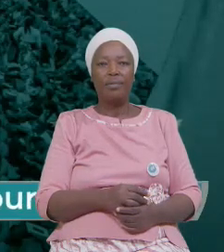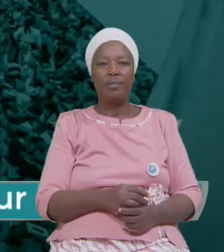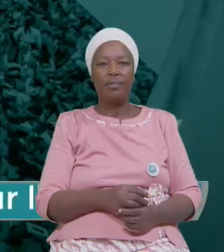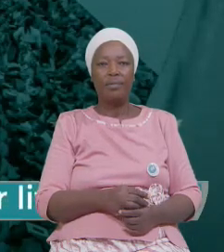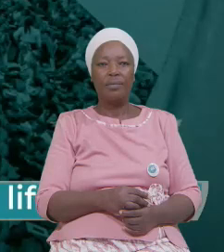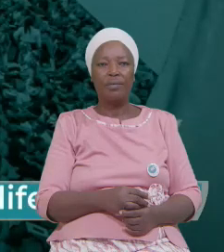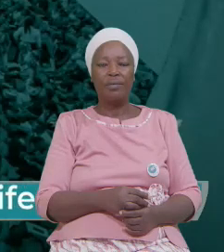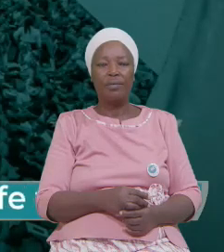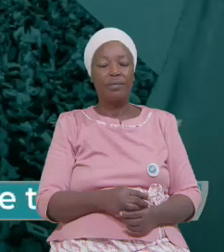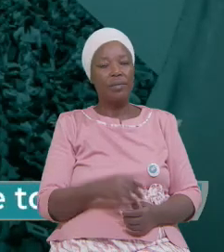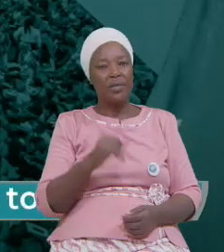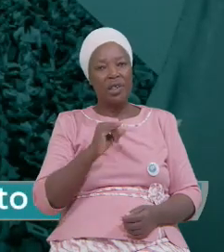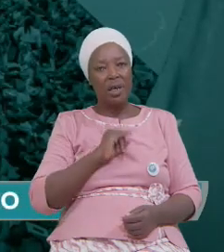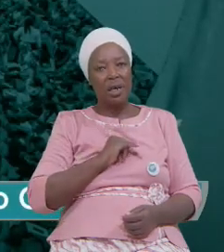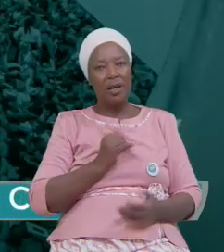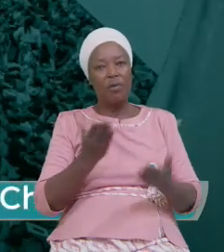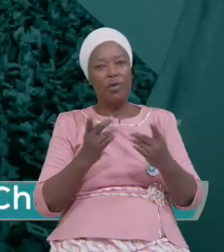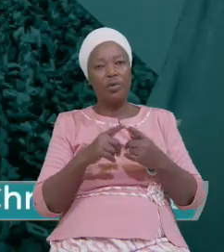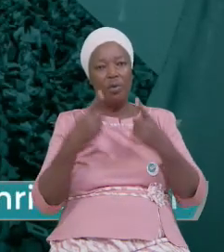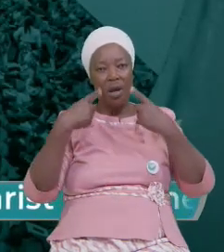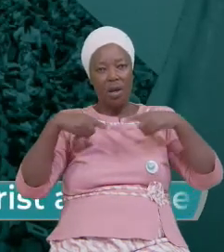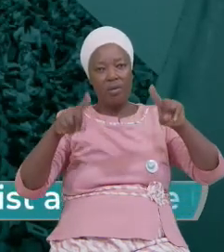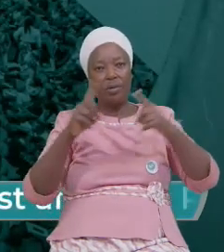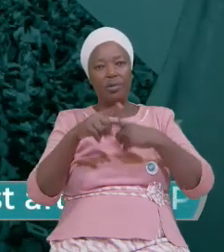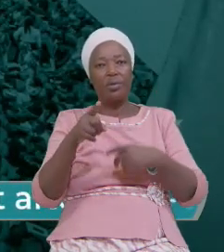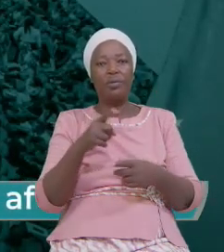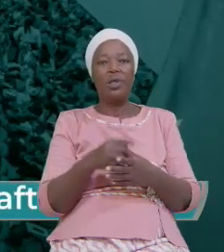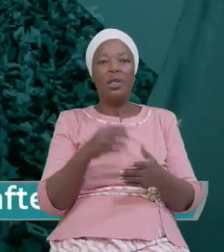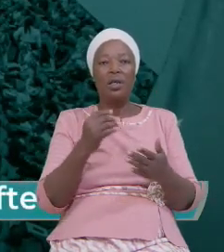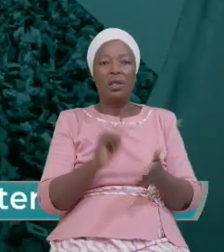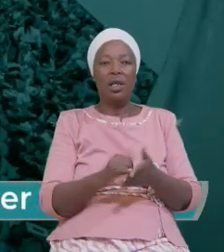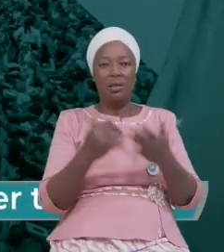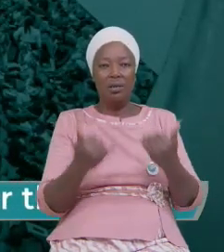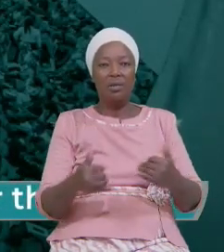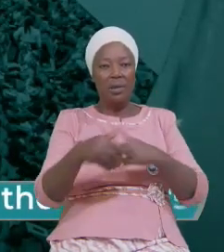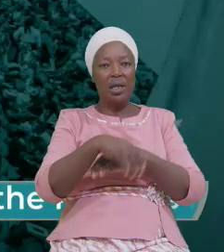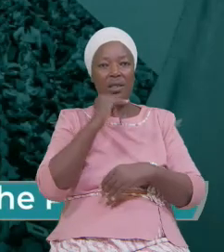I want to announce to you, tonight is a special night.